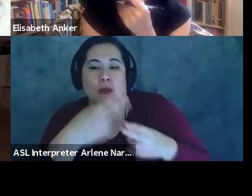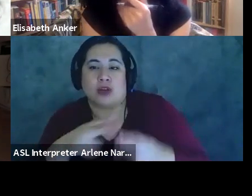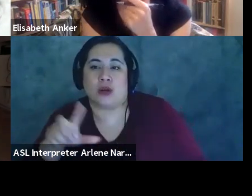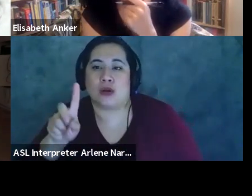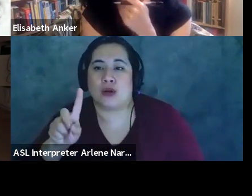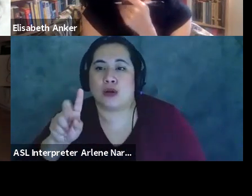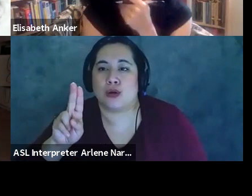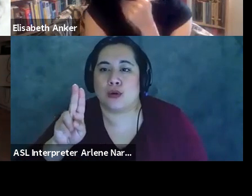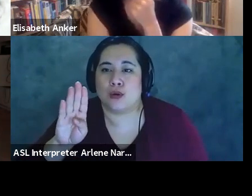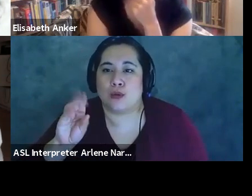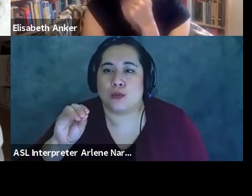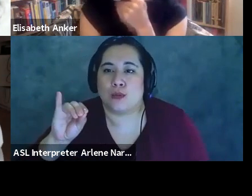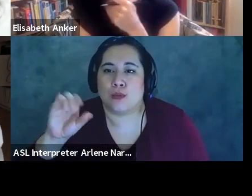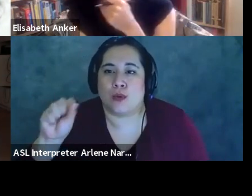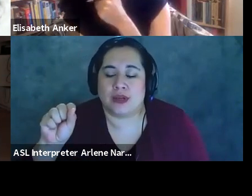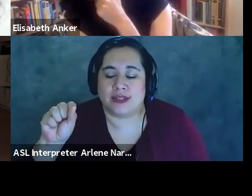Bois'